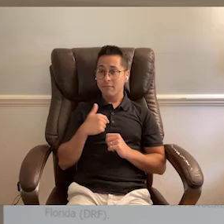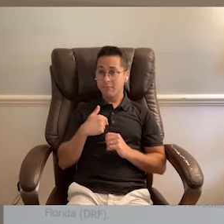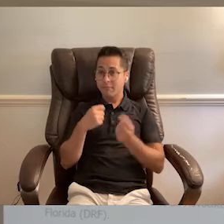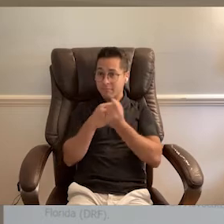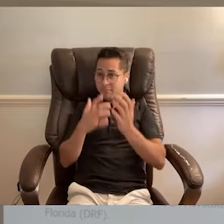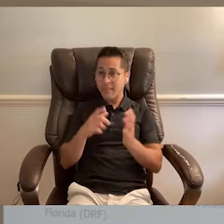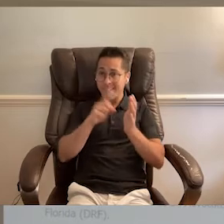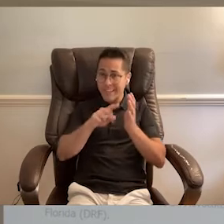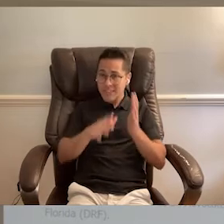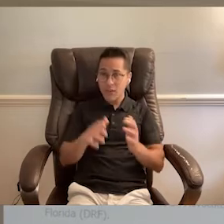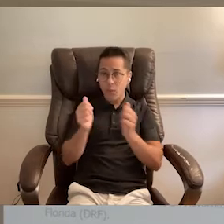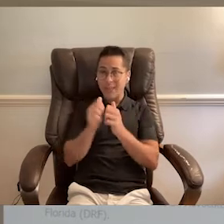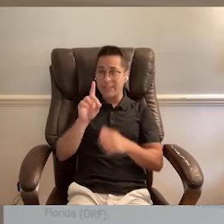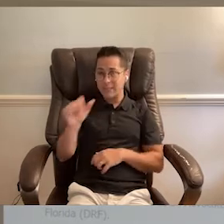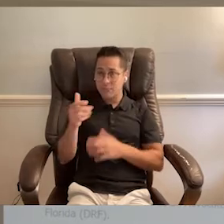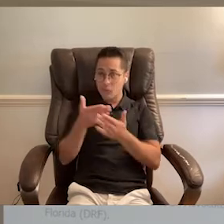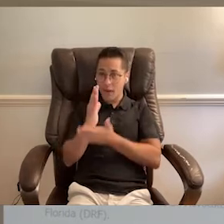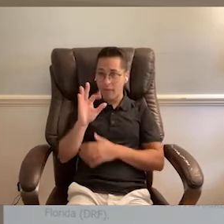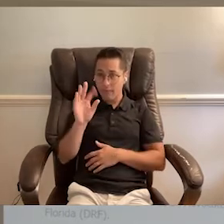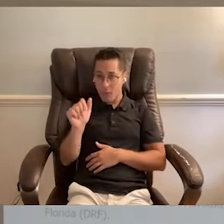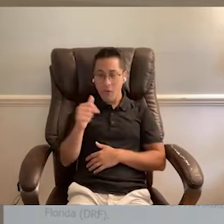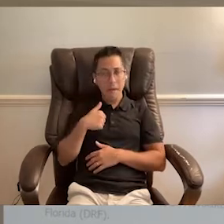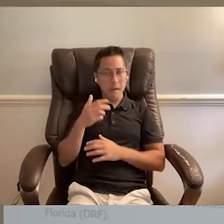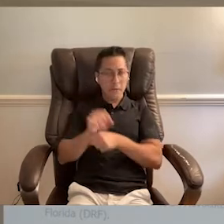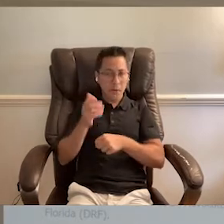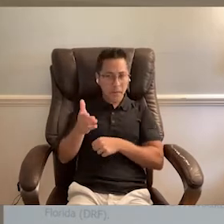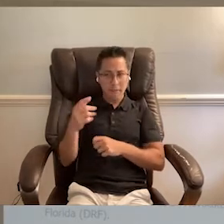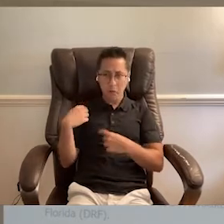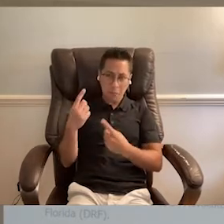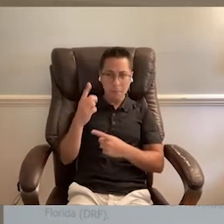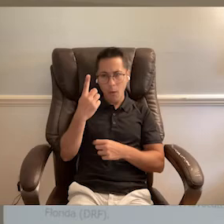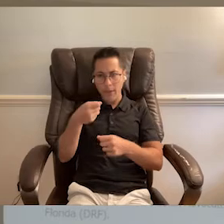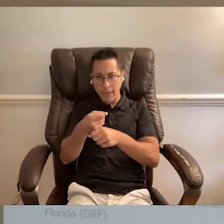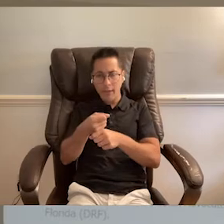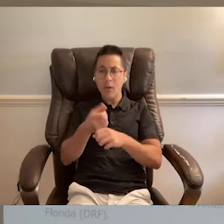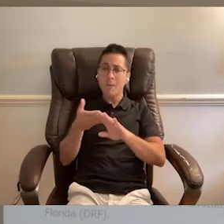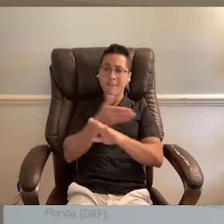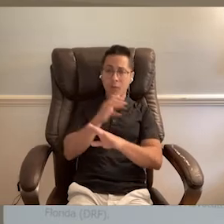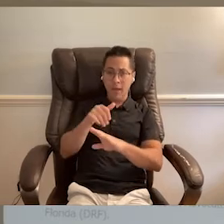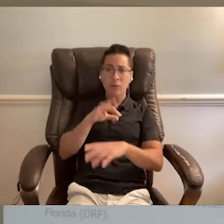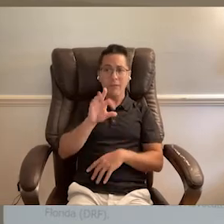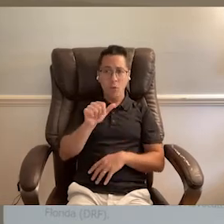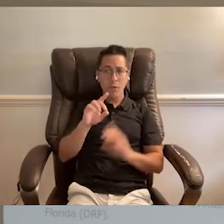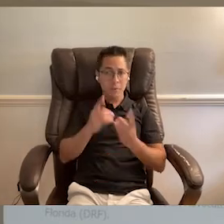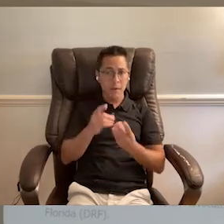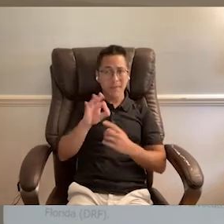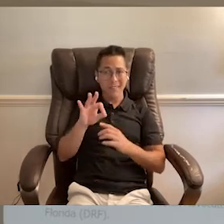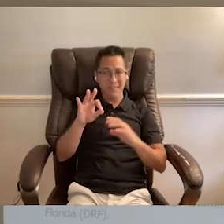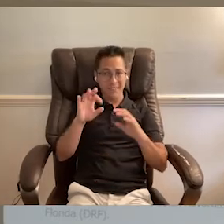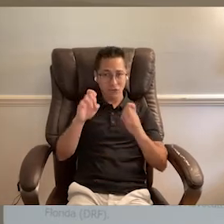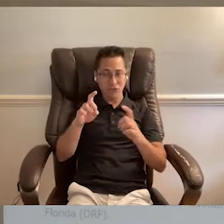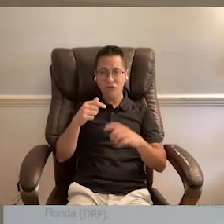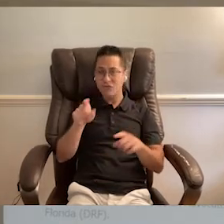Disability Rights Florida. I've been there for a little over a year. Before that, I was at the Florida Department of Education as a director for 9